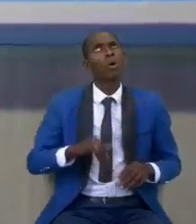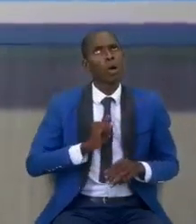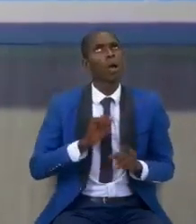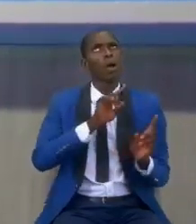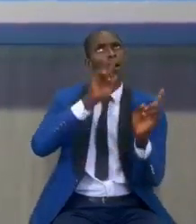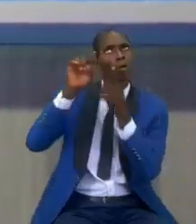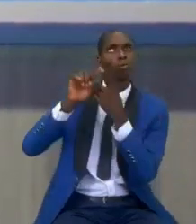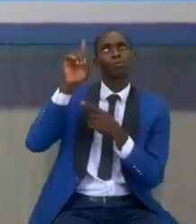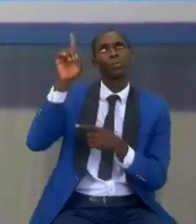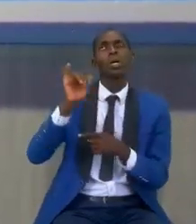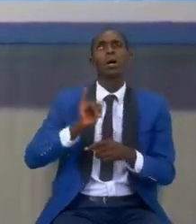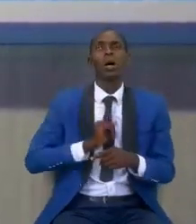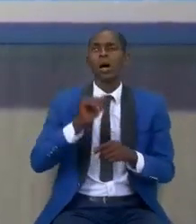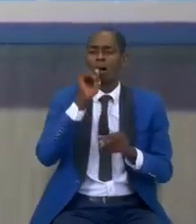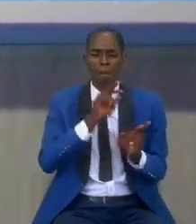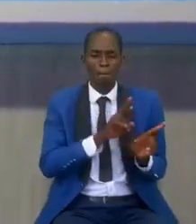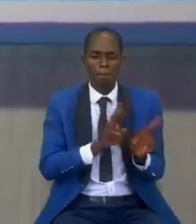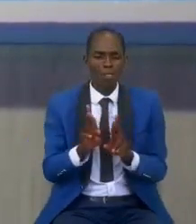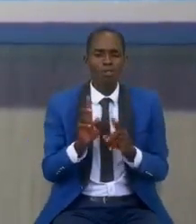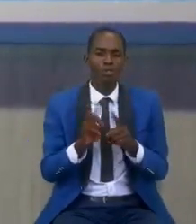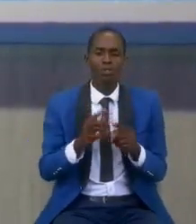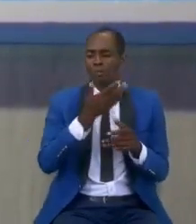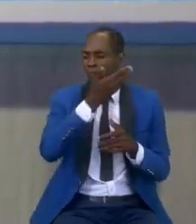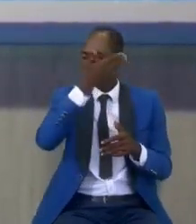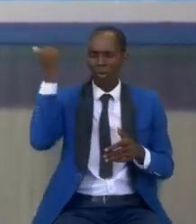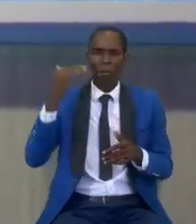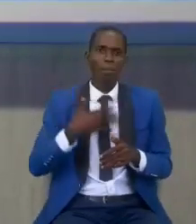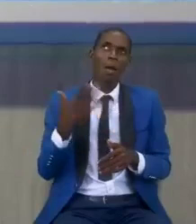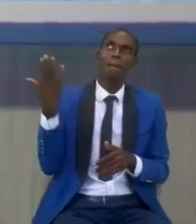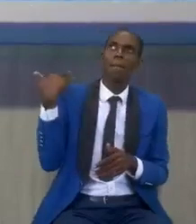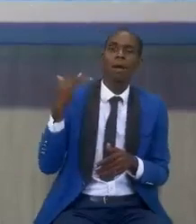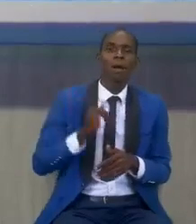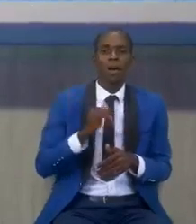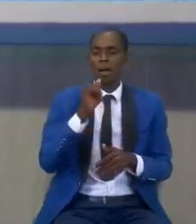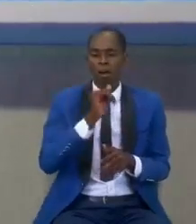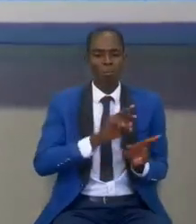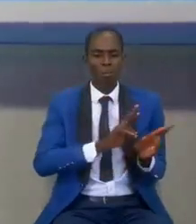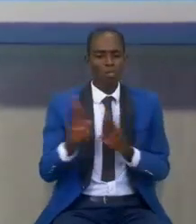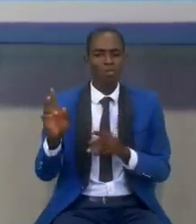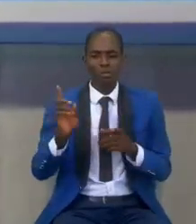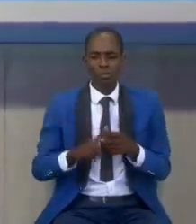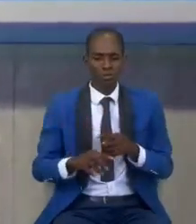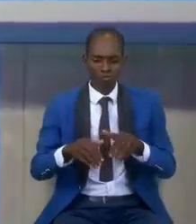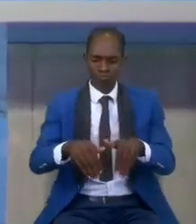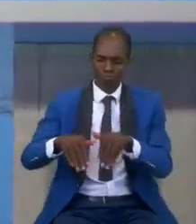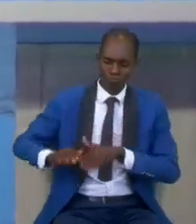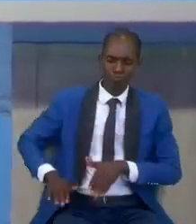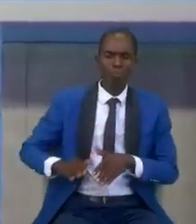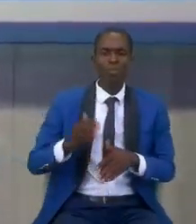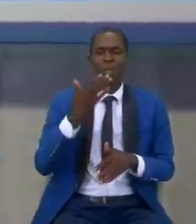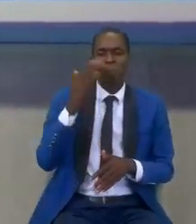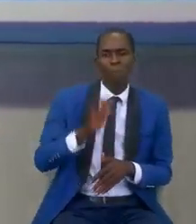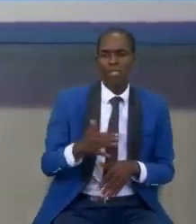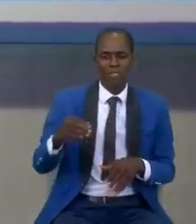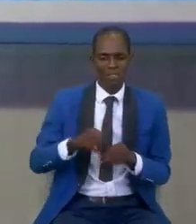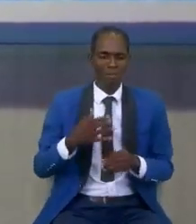bury all those things, the dead things in my life, and the deadliness in my life. I want to bury that. And I